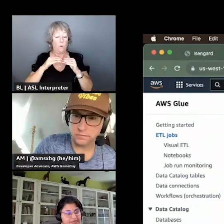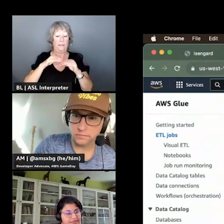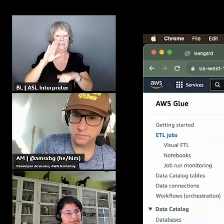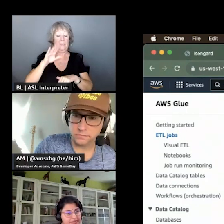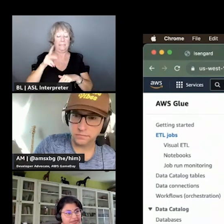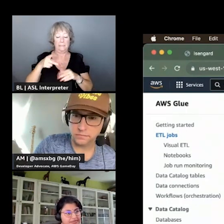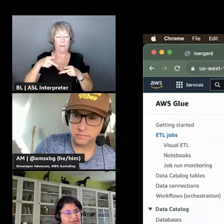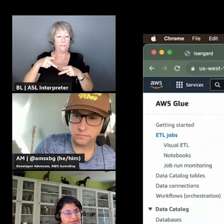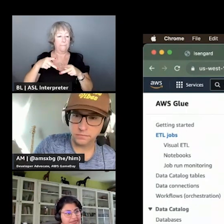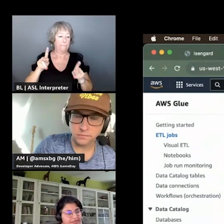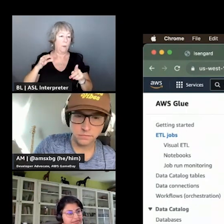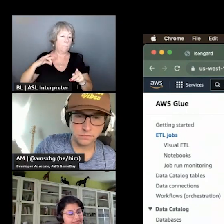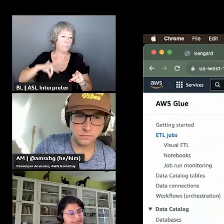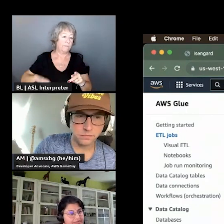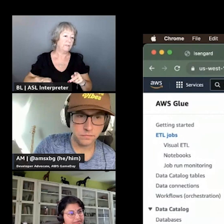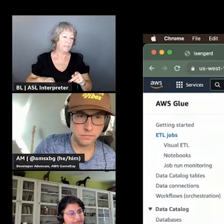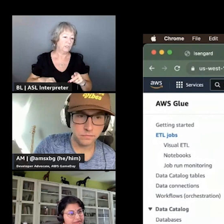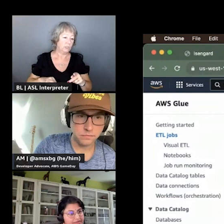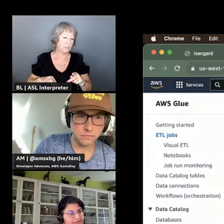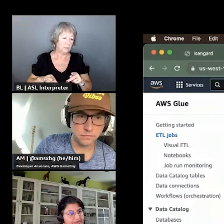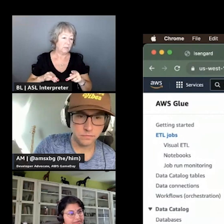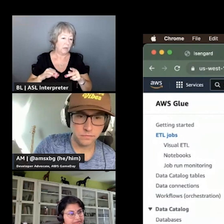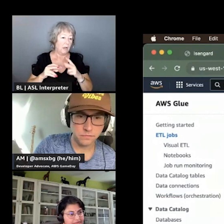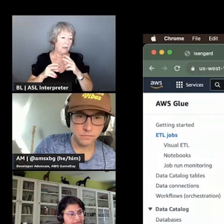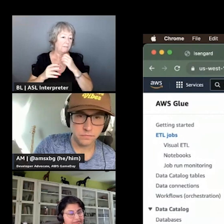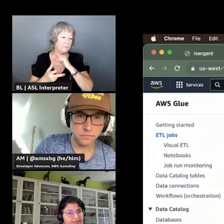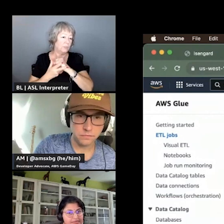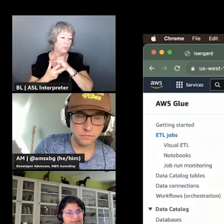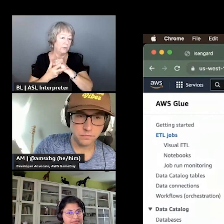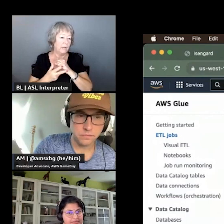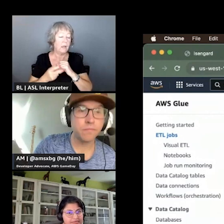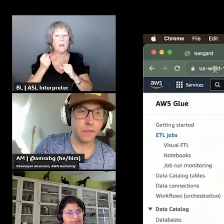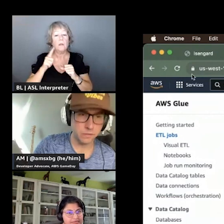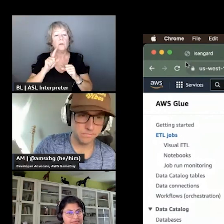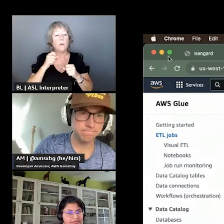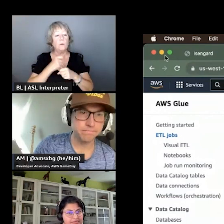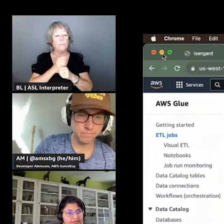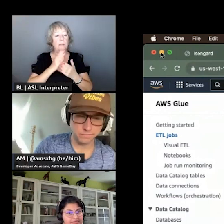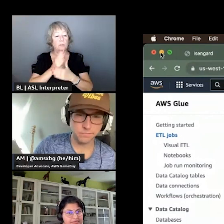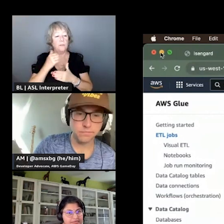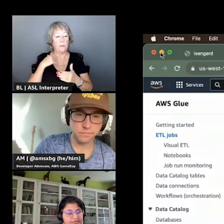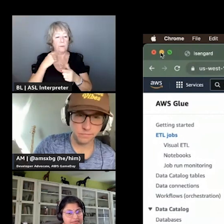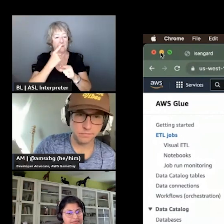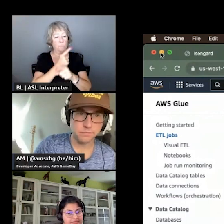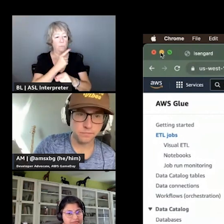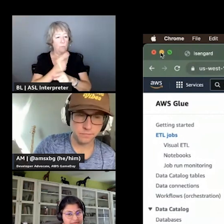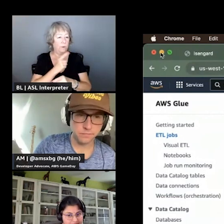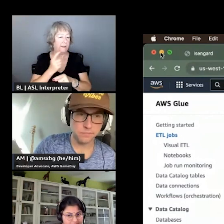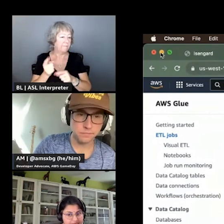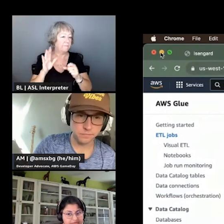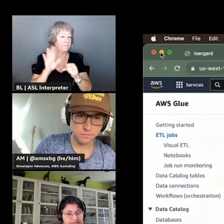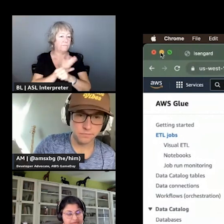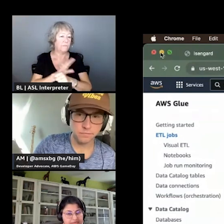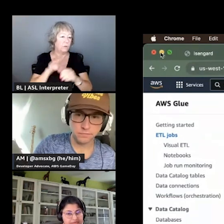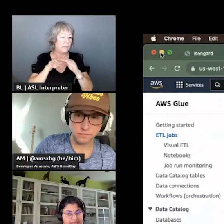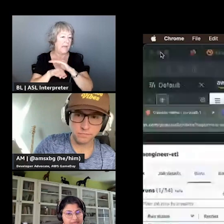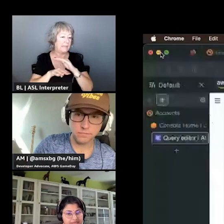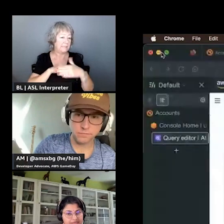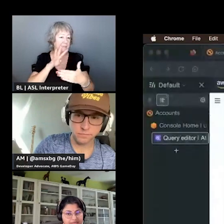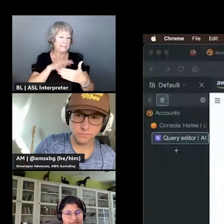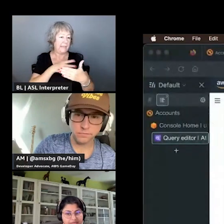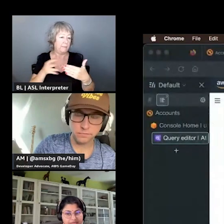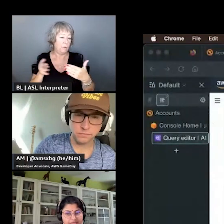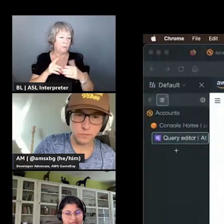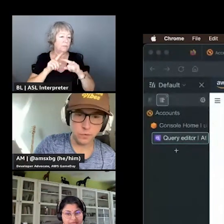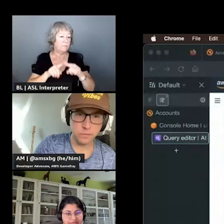understand the data engineer. The assumption here is that their appropriate security is that they would have full access given the nature of what they're